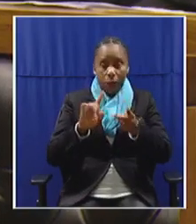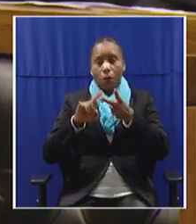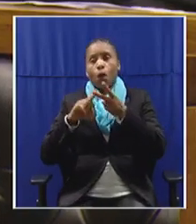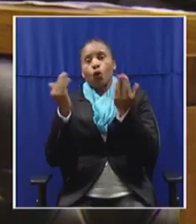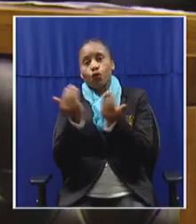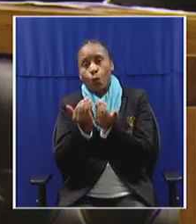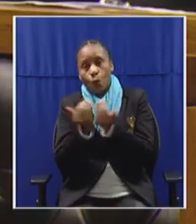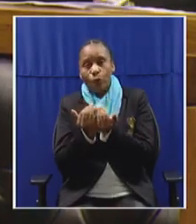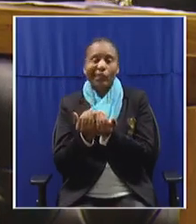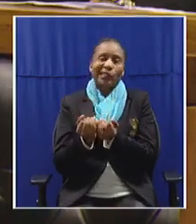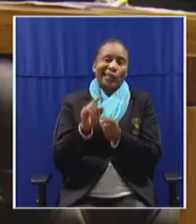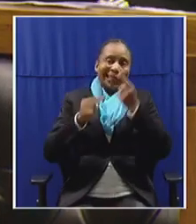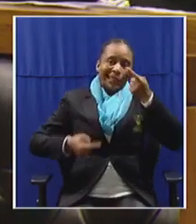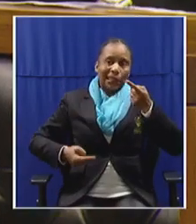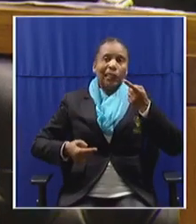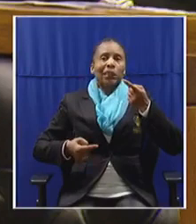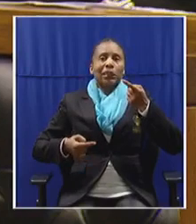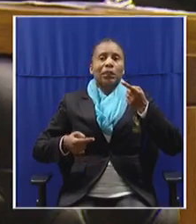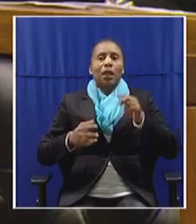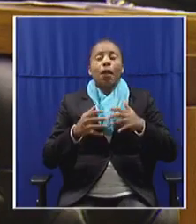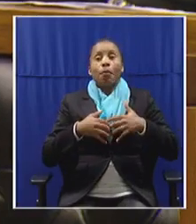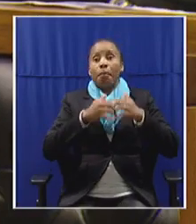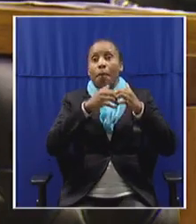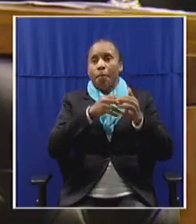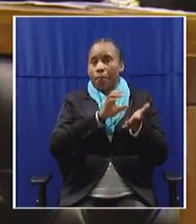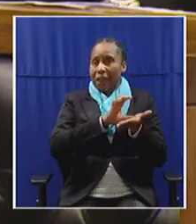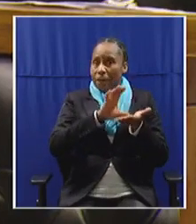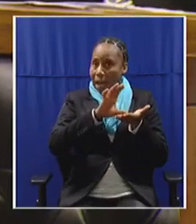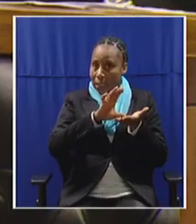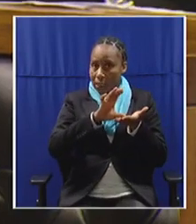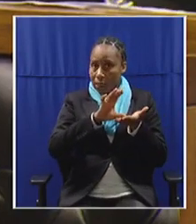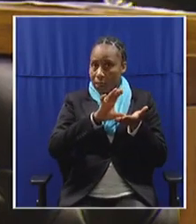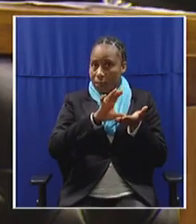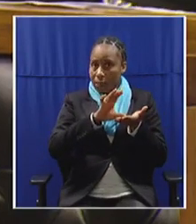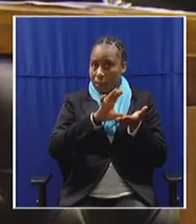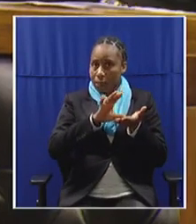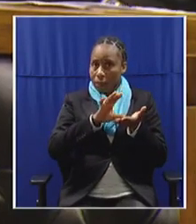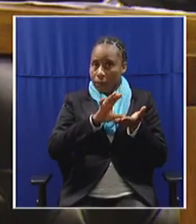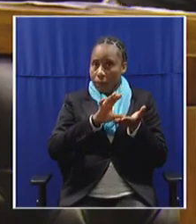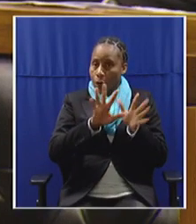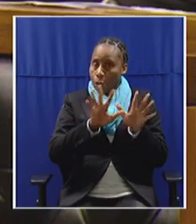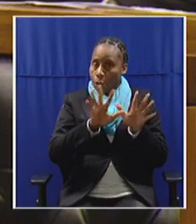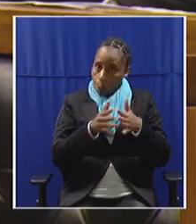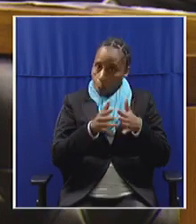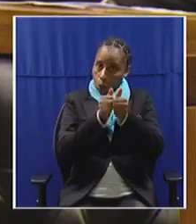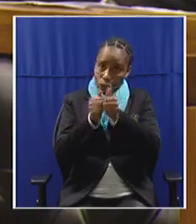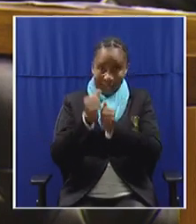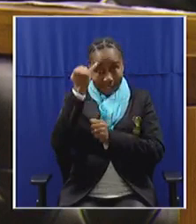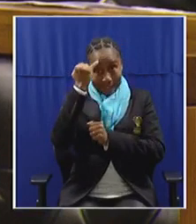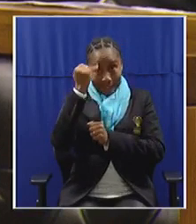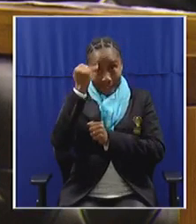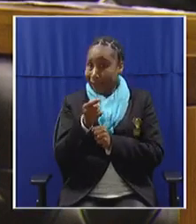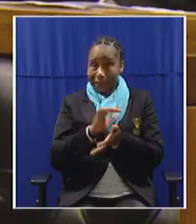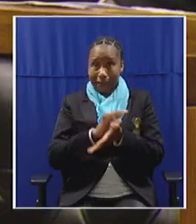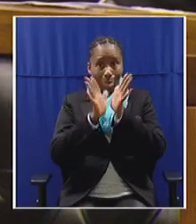schools. So creating a fund will defeat this collaborative idea that we're